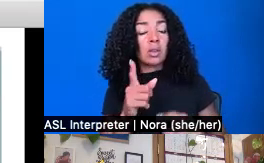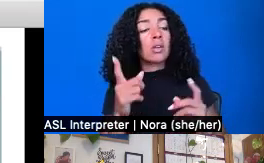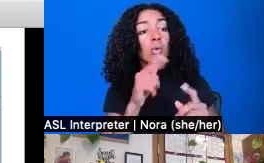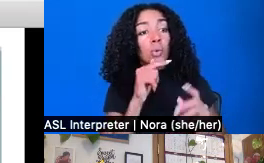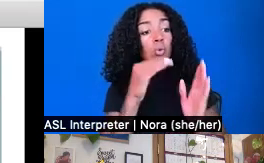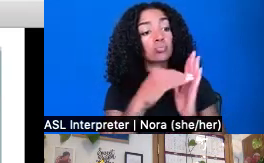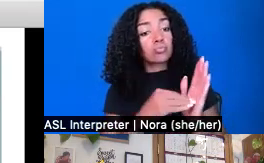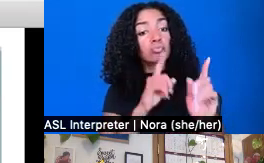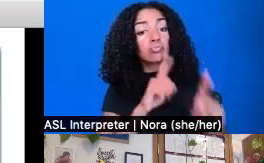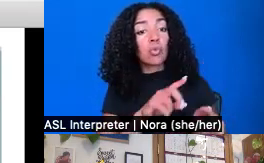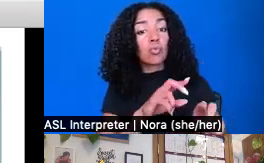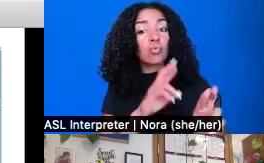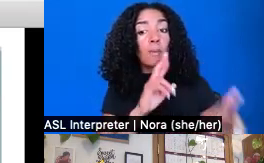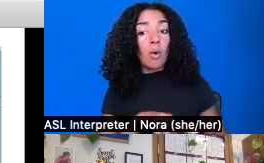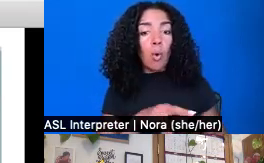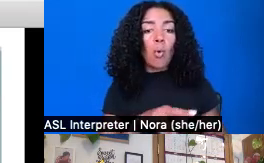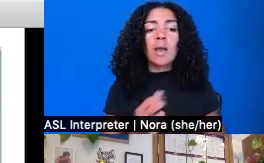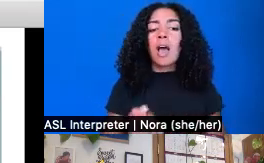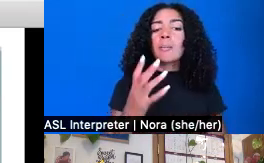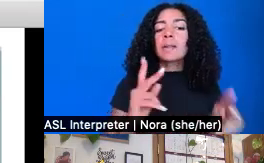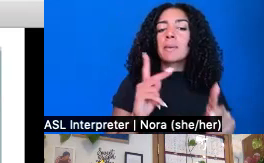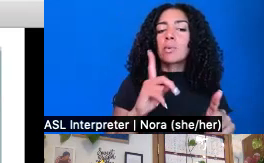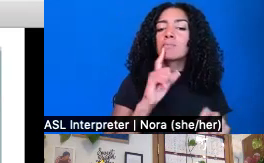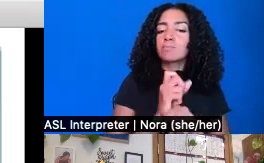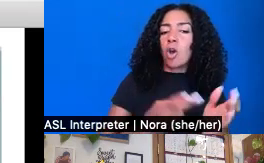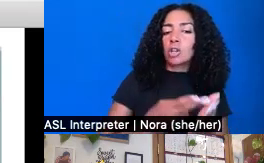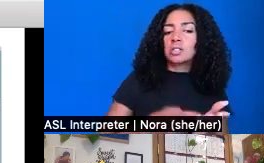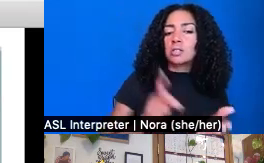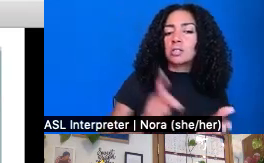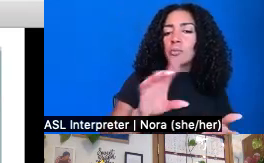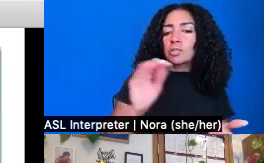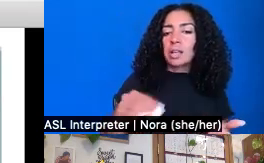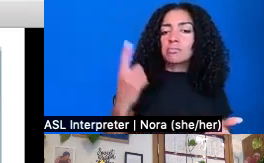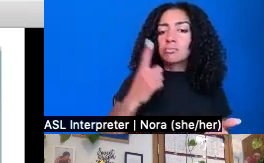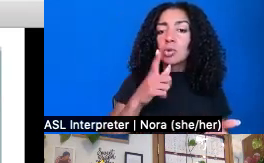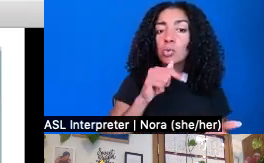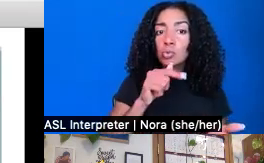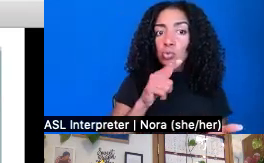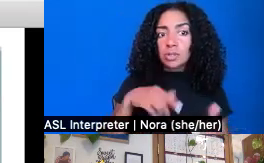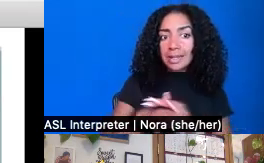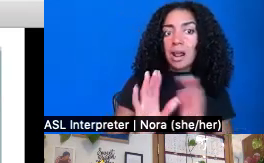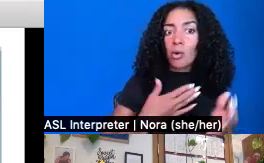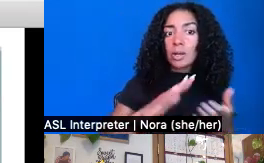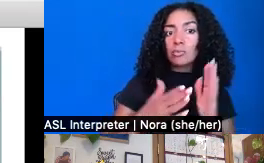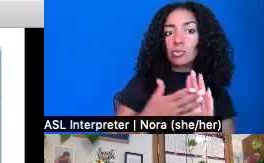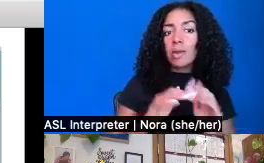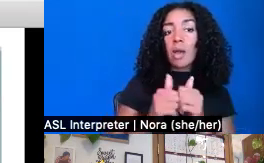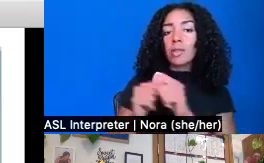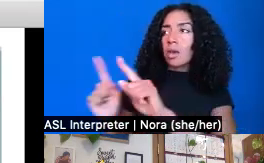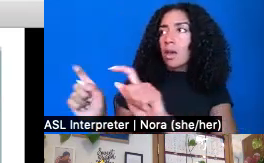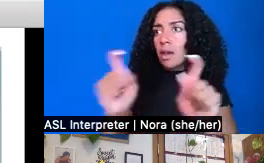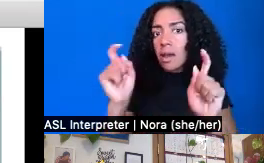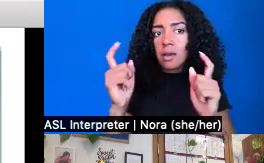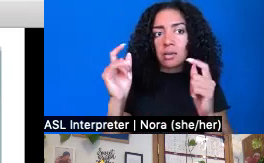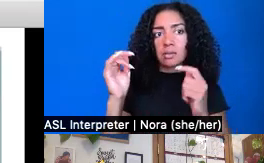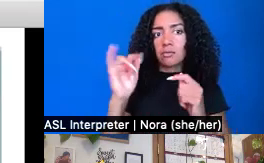into our communities to ask the questions and how are they proposing the information, right? We have a